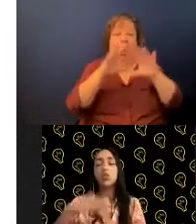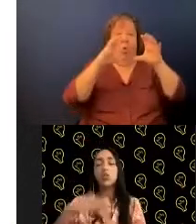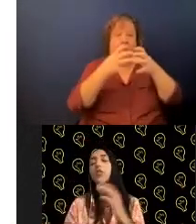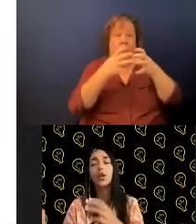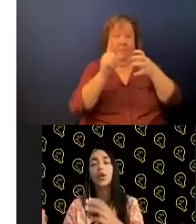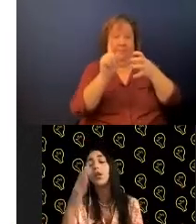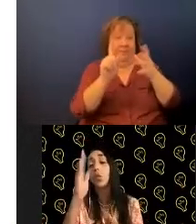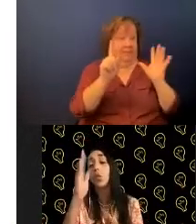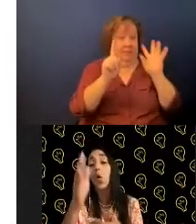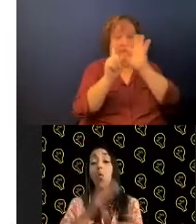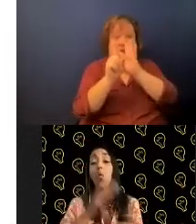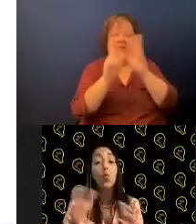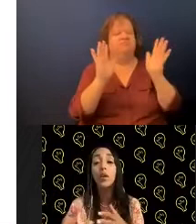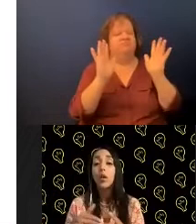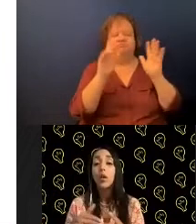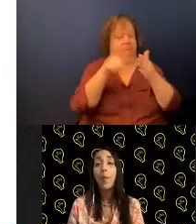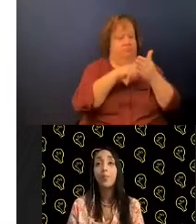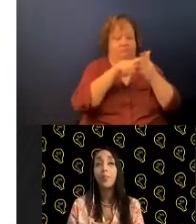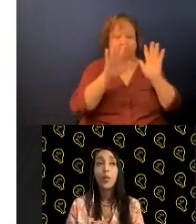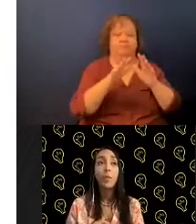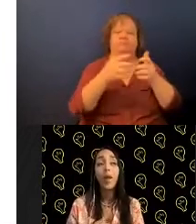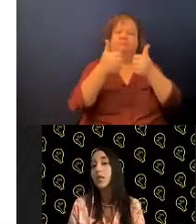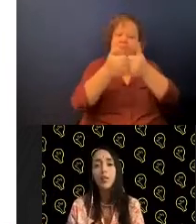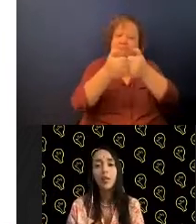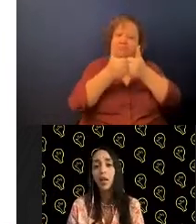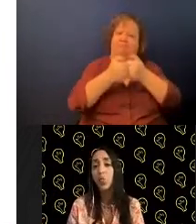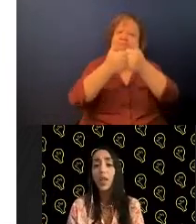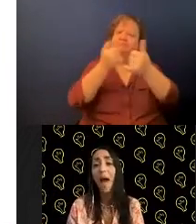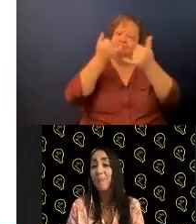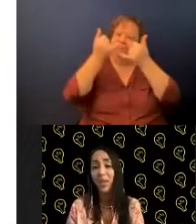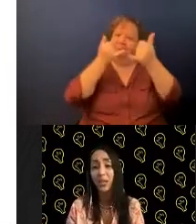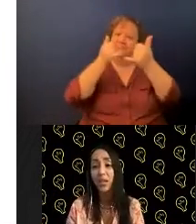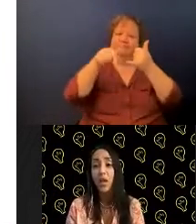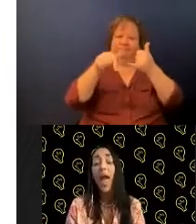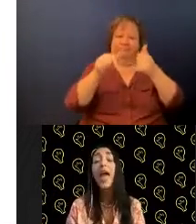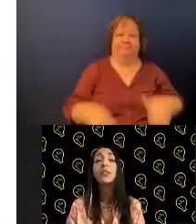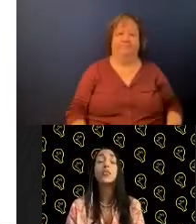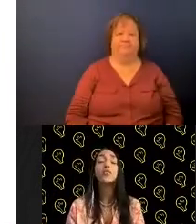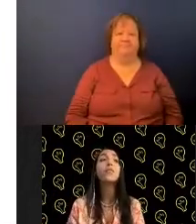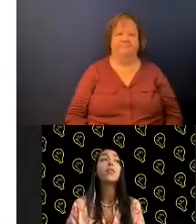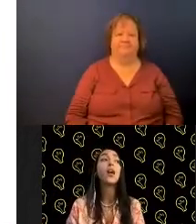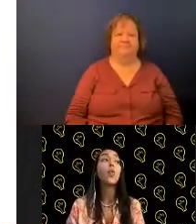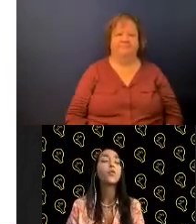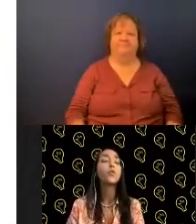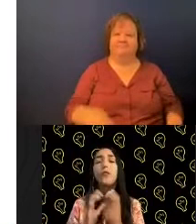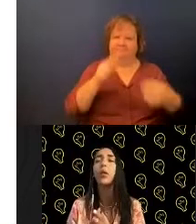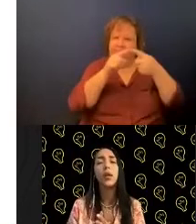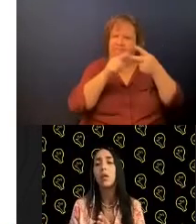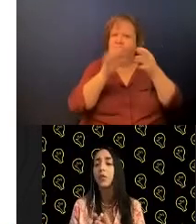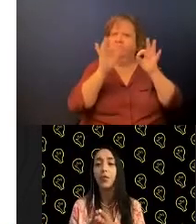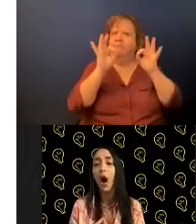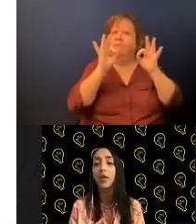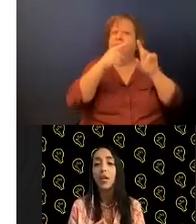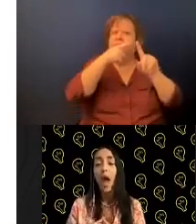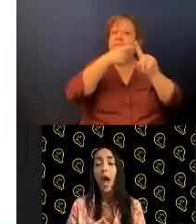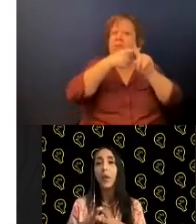and shifted very quickly to a one-on-one basis, and it was amazing. And something that was very meaningful